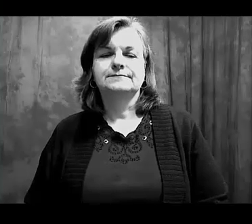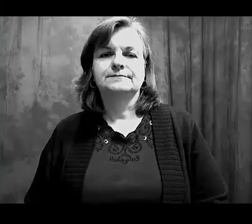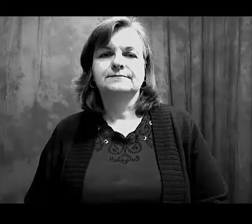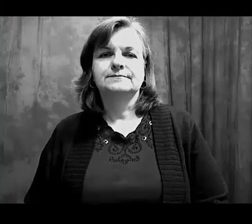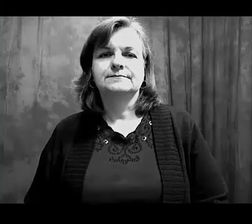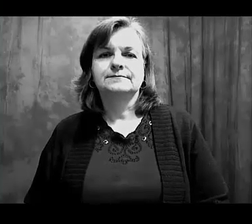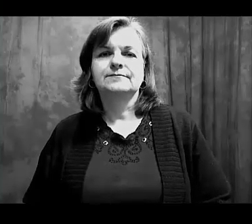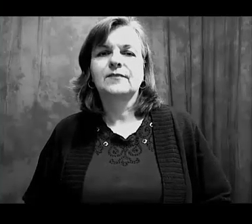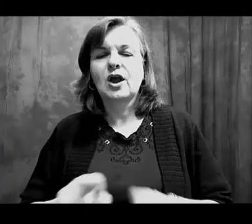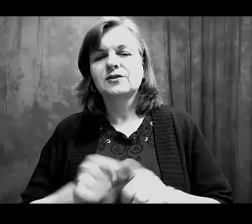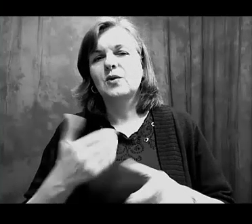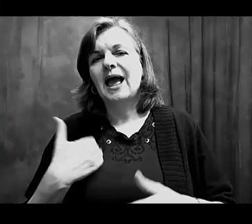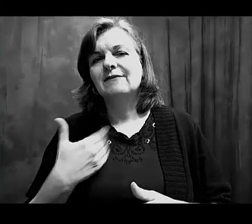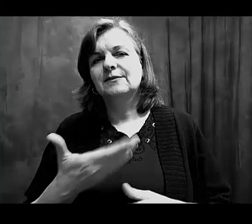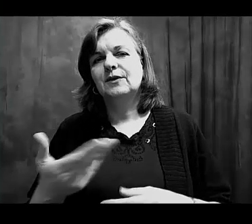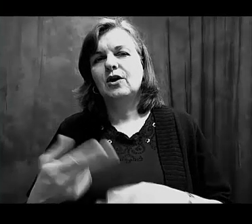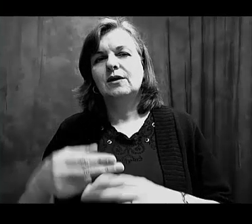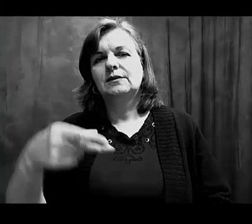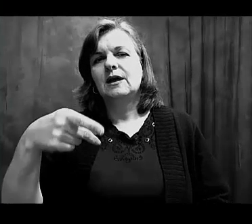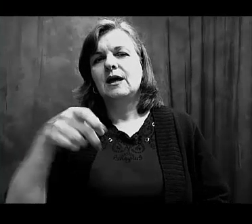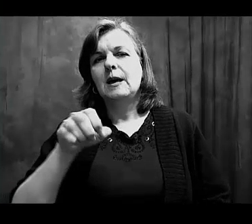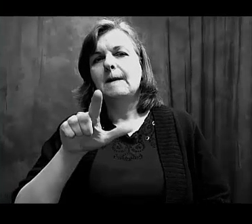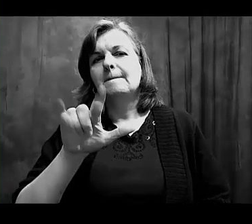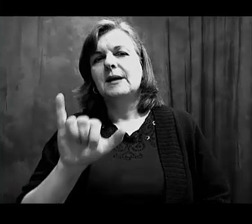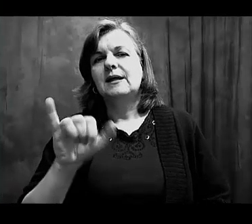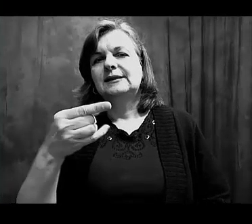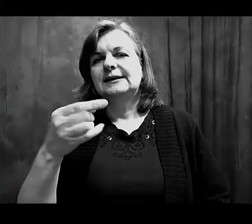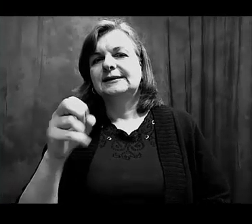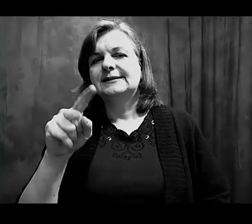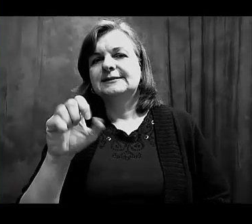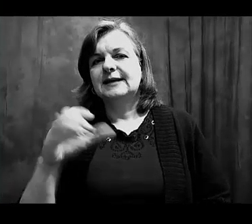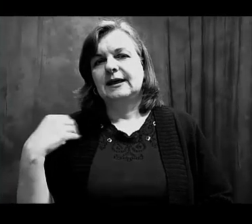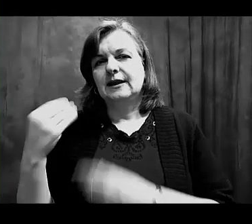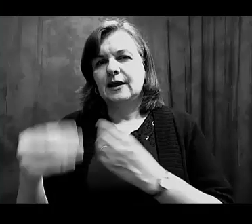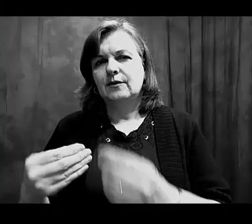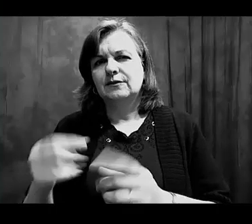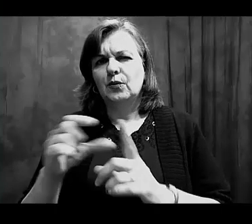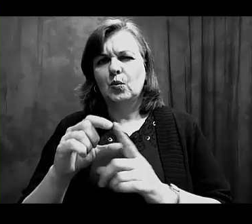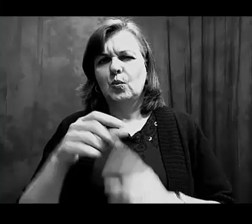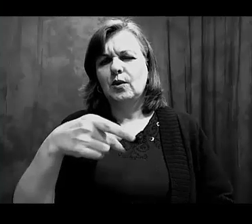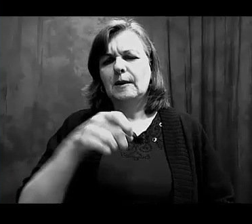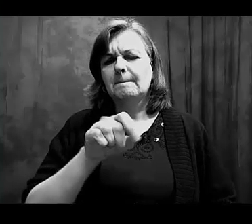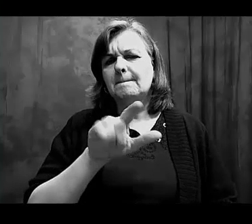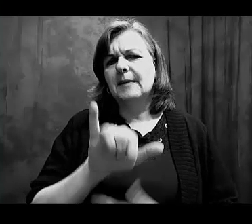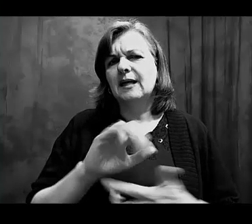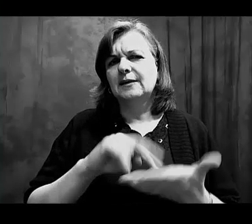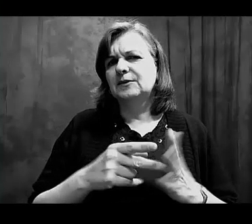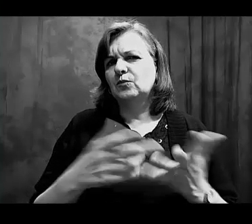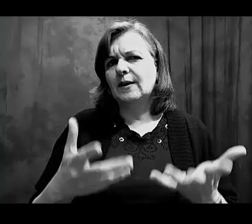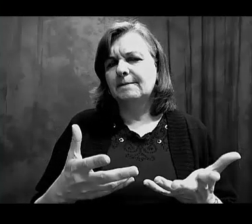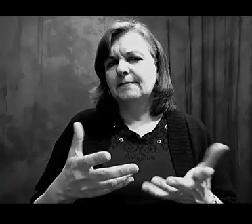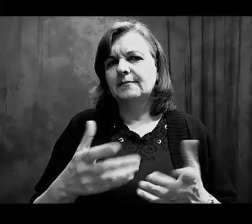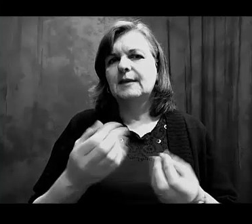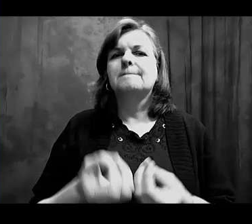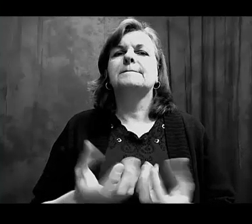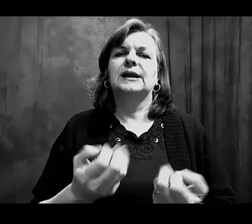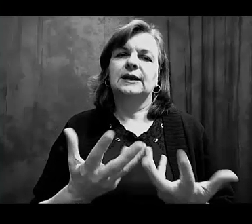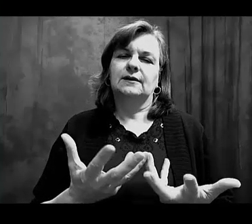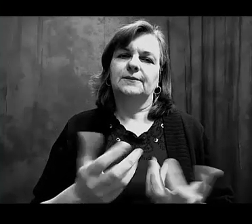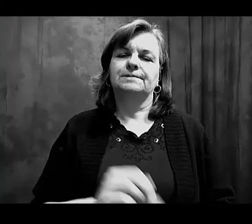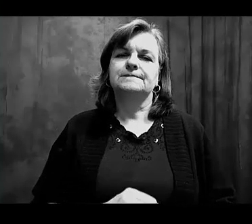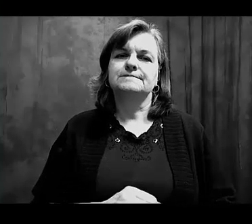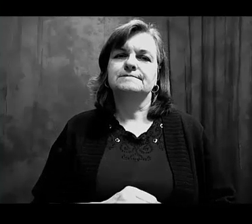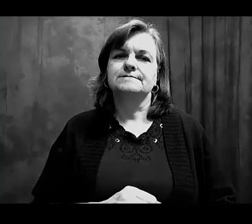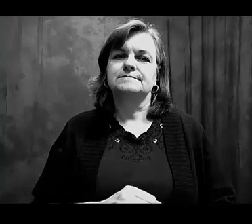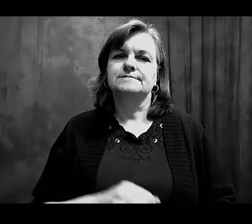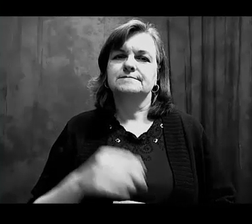We also have something known as polygenic inheritance. Poly means what? Many. So